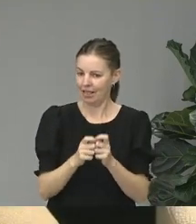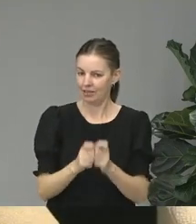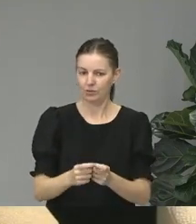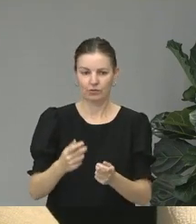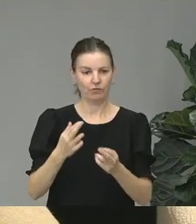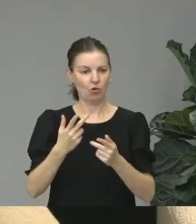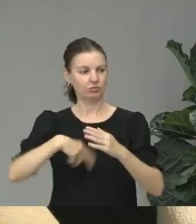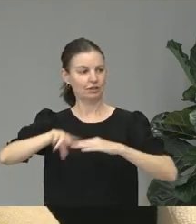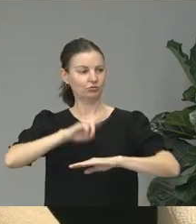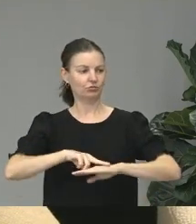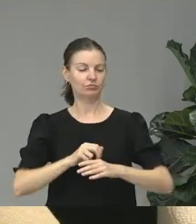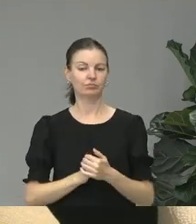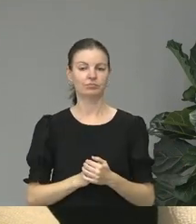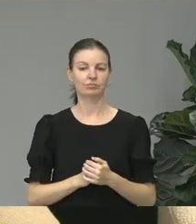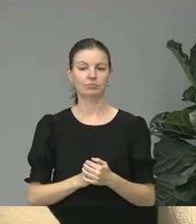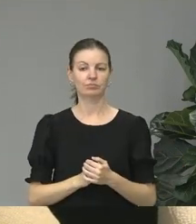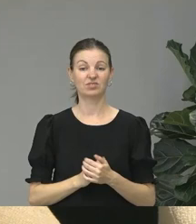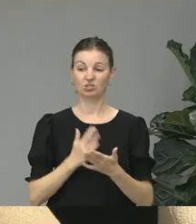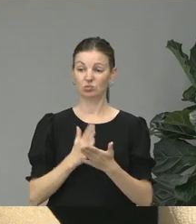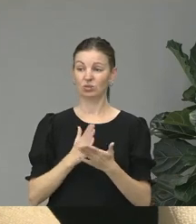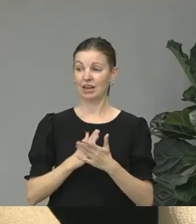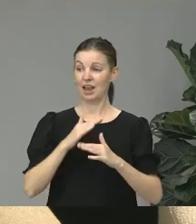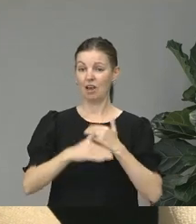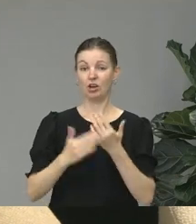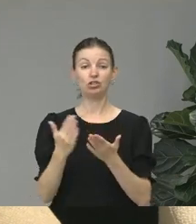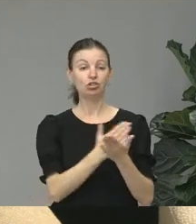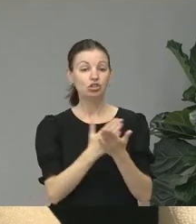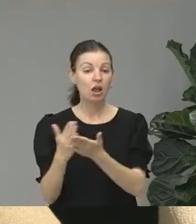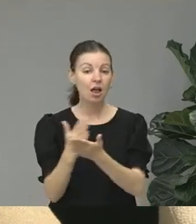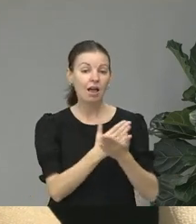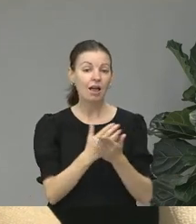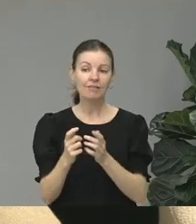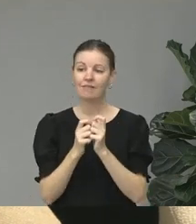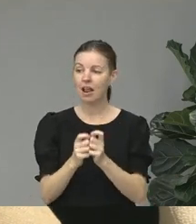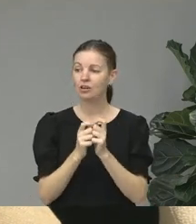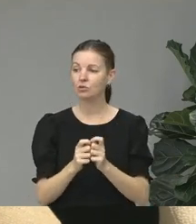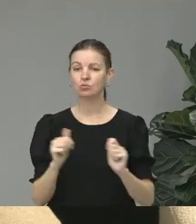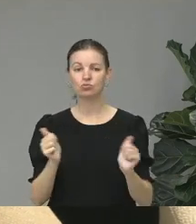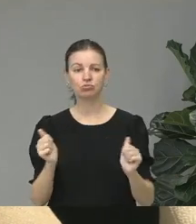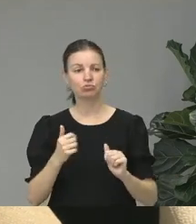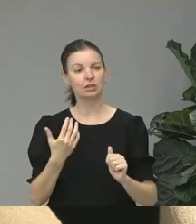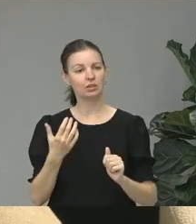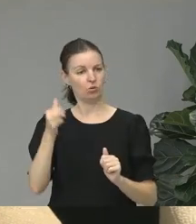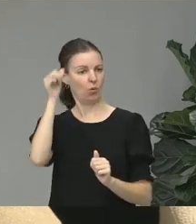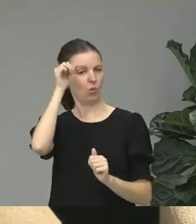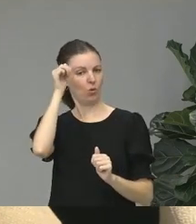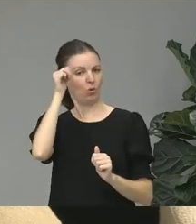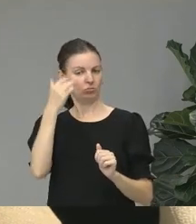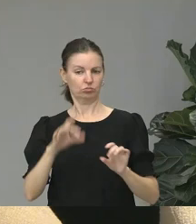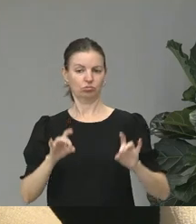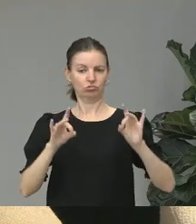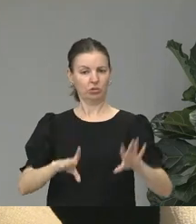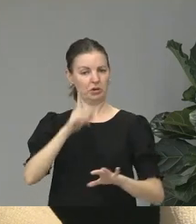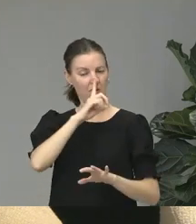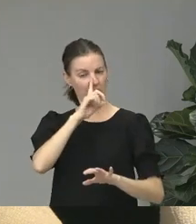This is really about bringing the shared values that we already know Australians